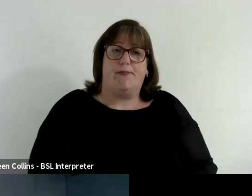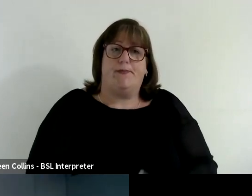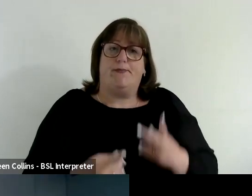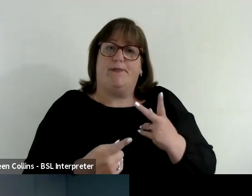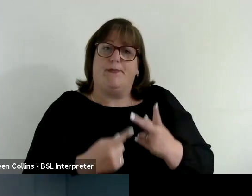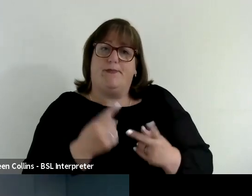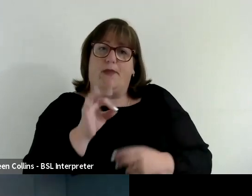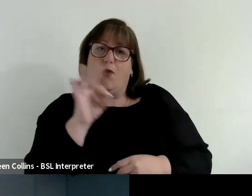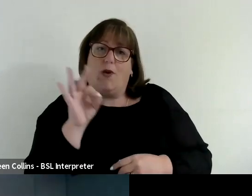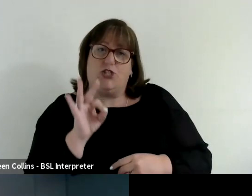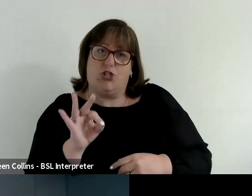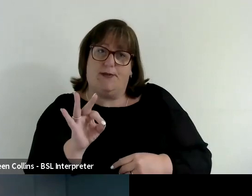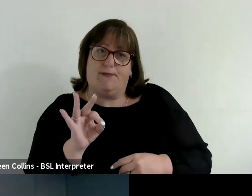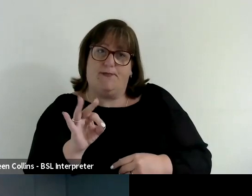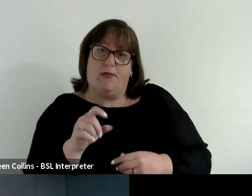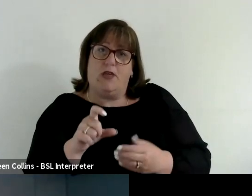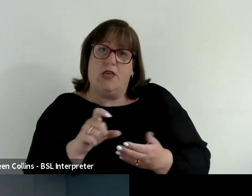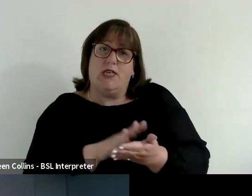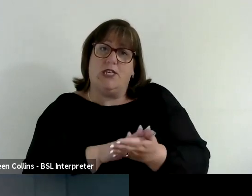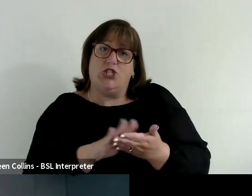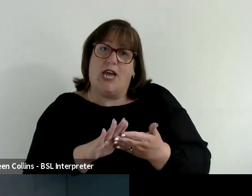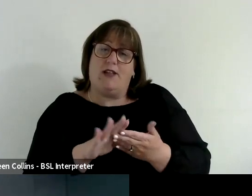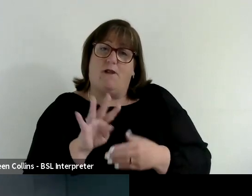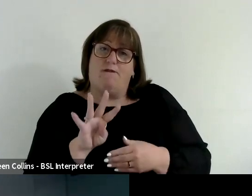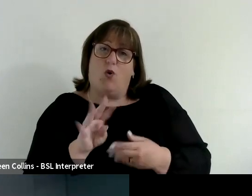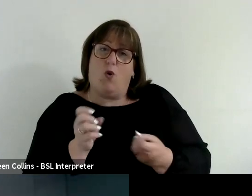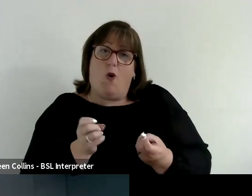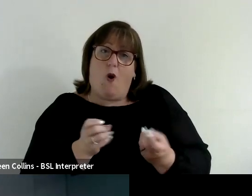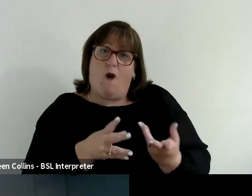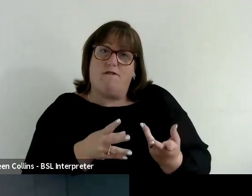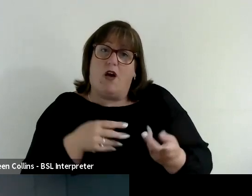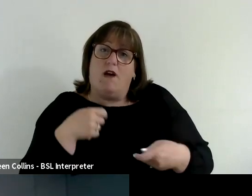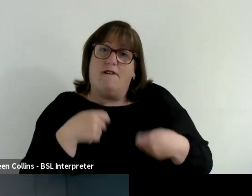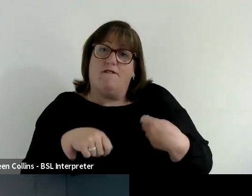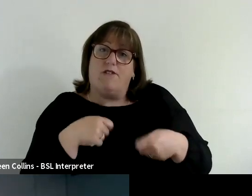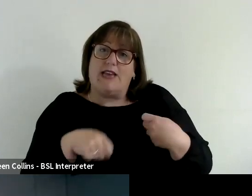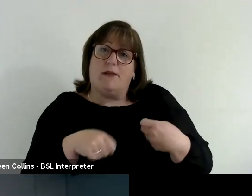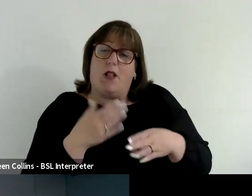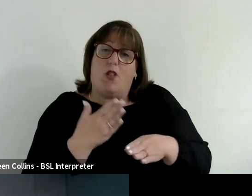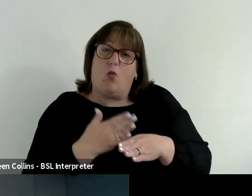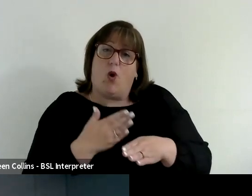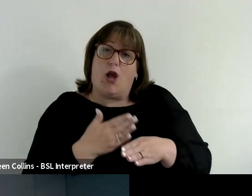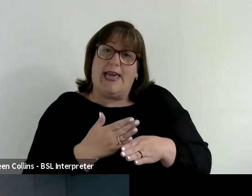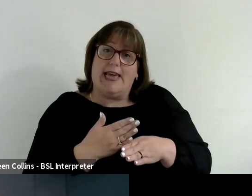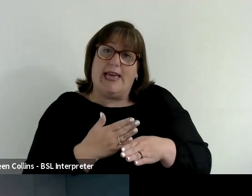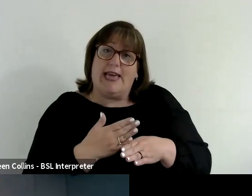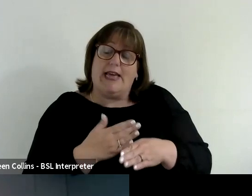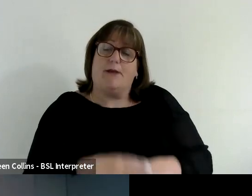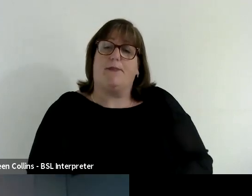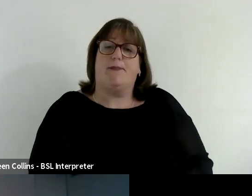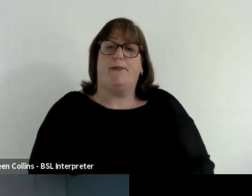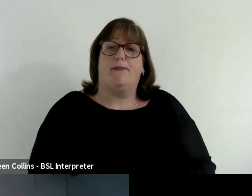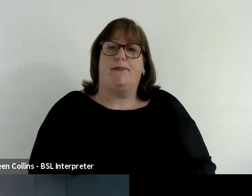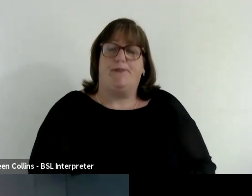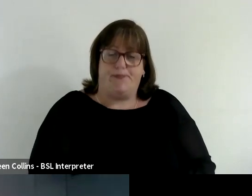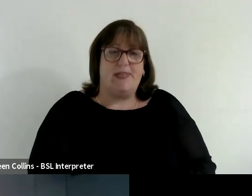who's asking, does Channel 4 offer flexible working? We've sort of covered that. Yeah, it does. I mean, we've got every employee has